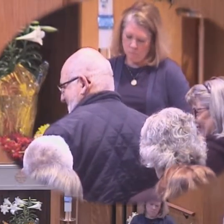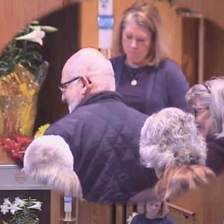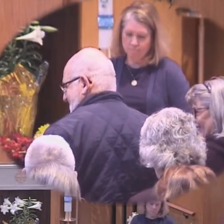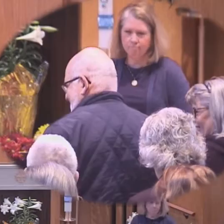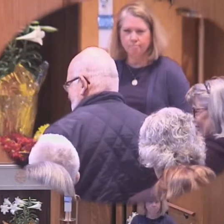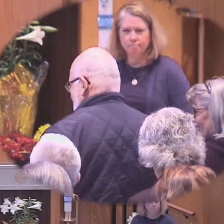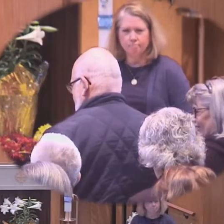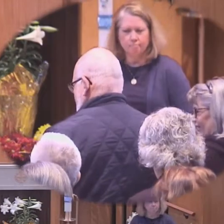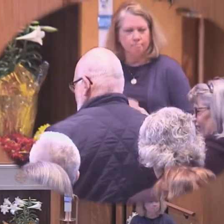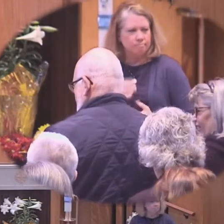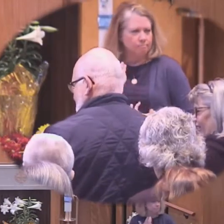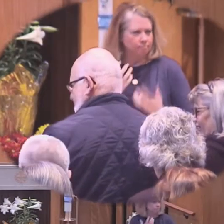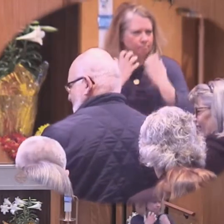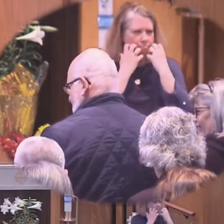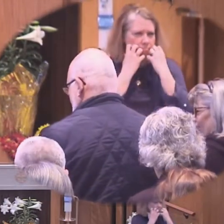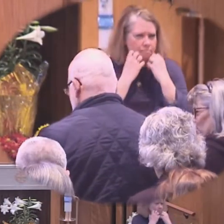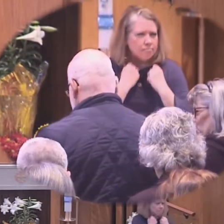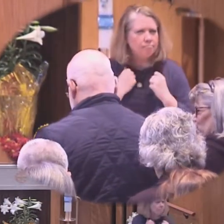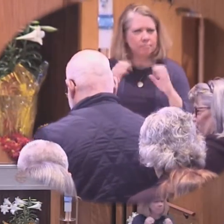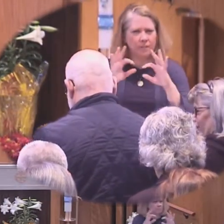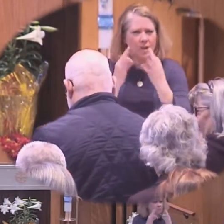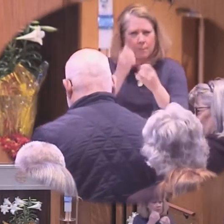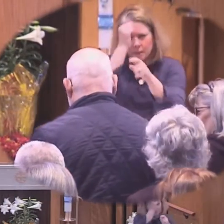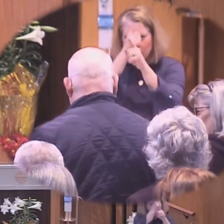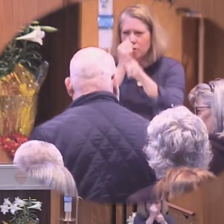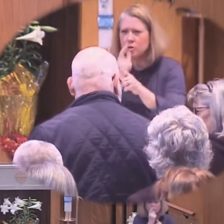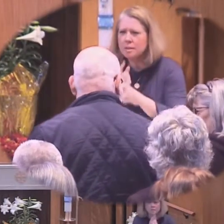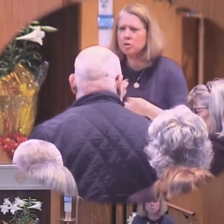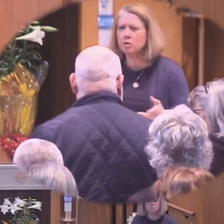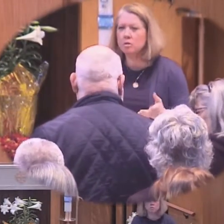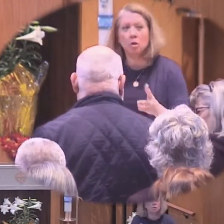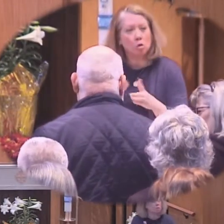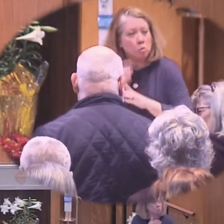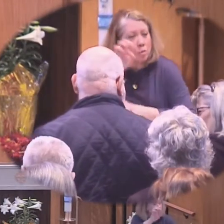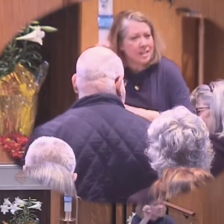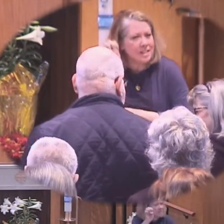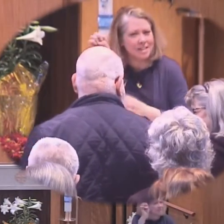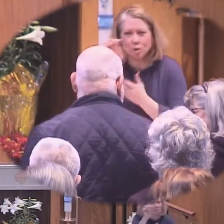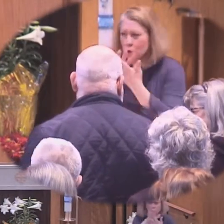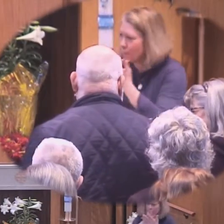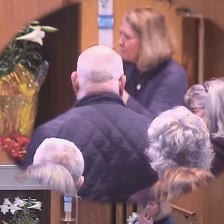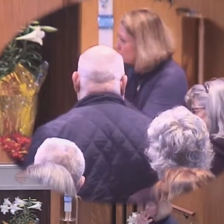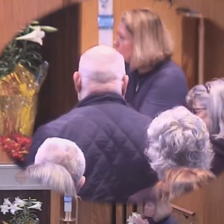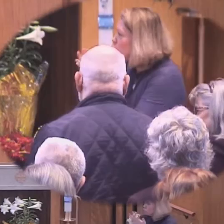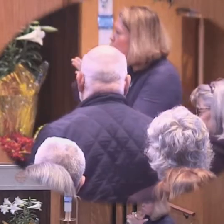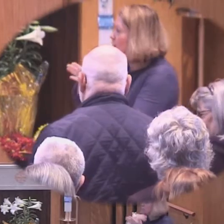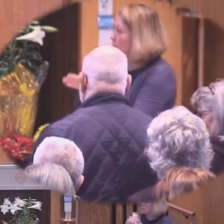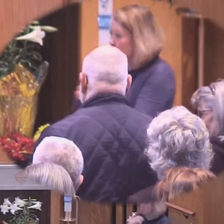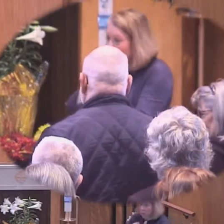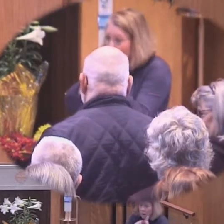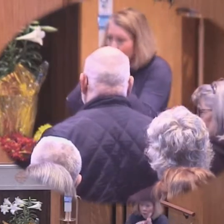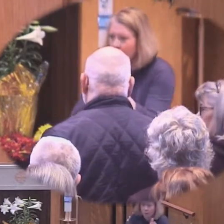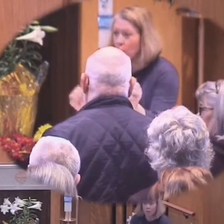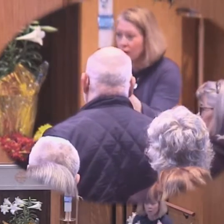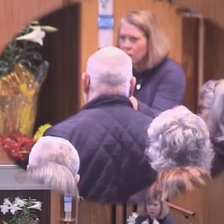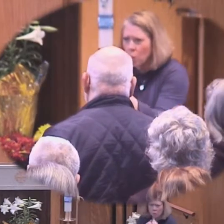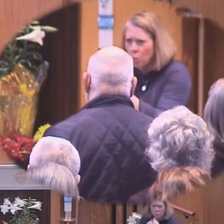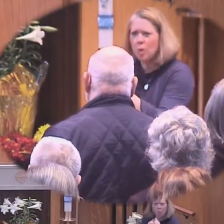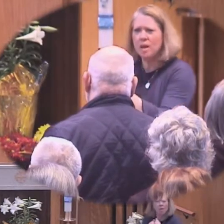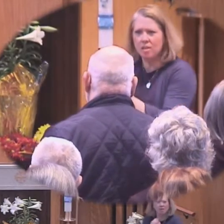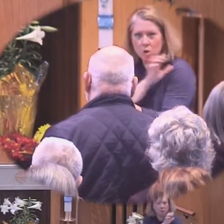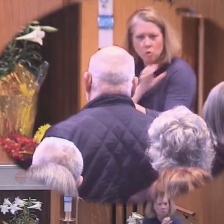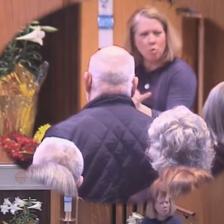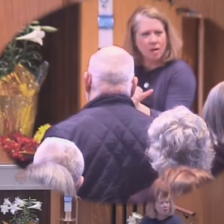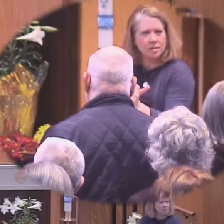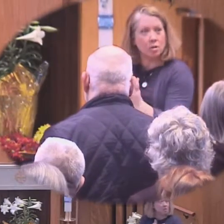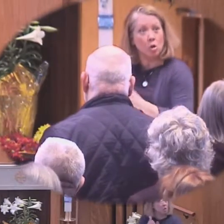My dear brothers and sisters, through the Paschal mystery, we have been buried with Christ in baptism,